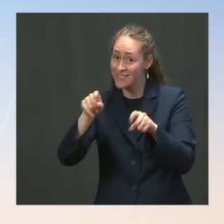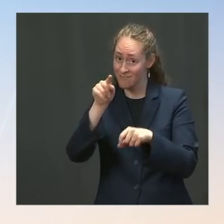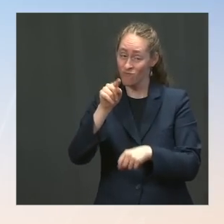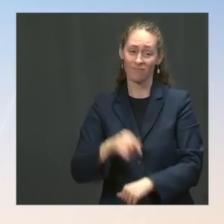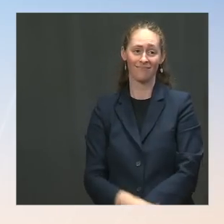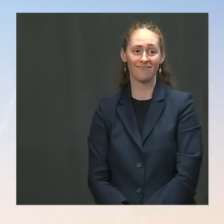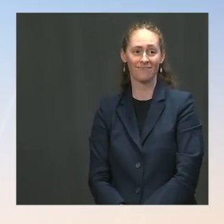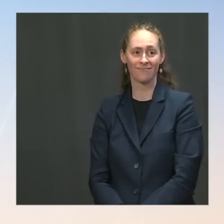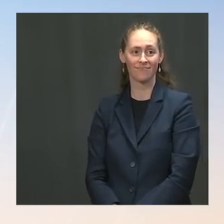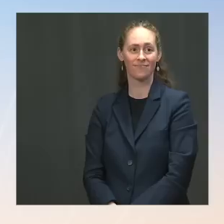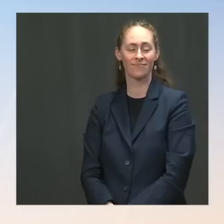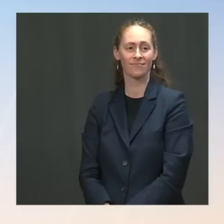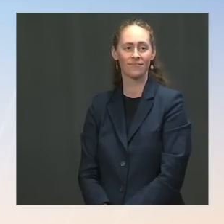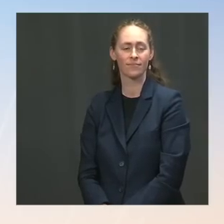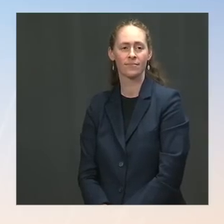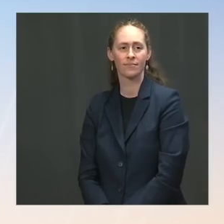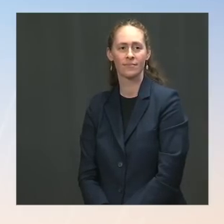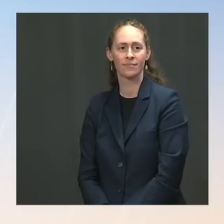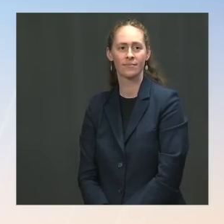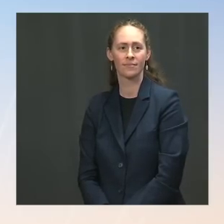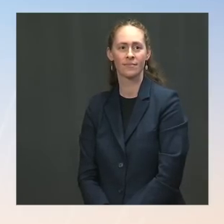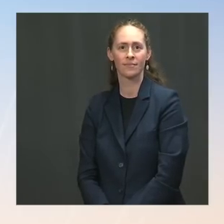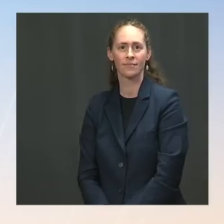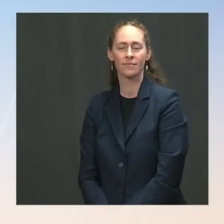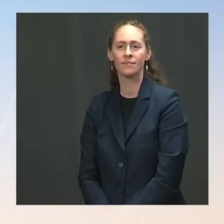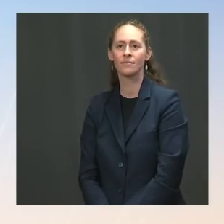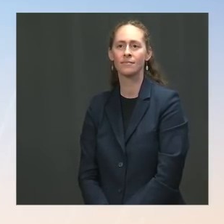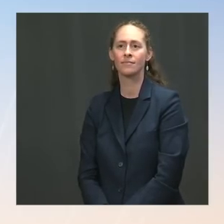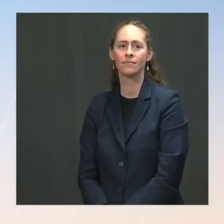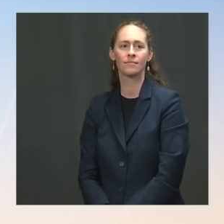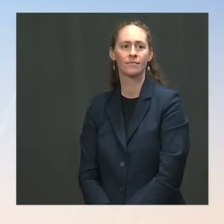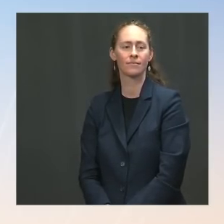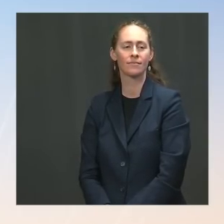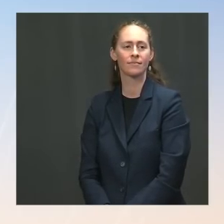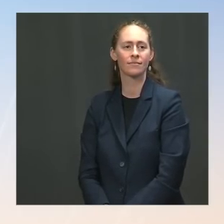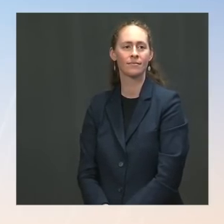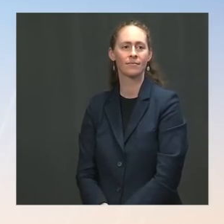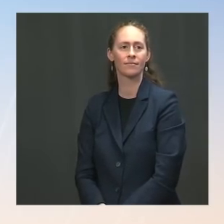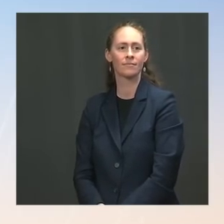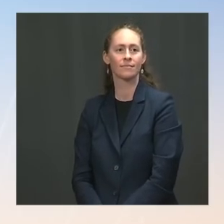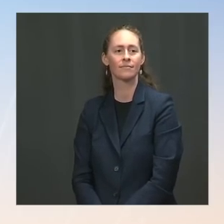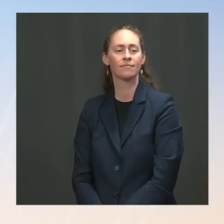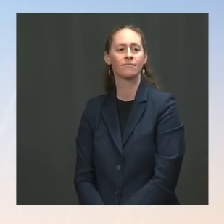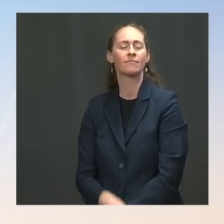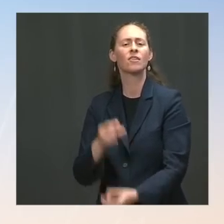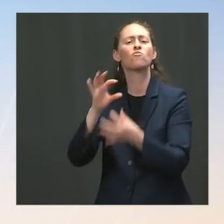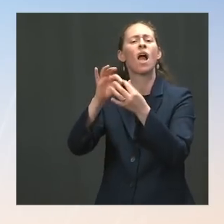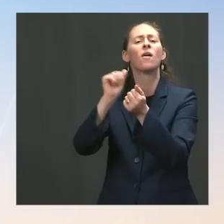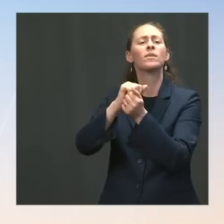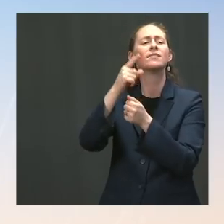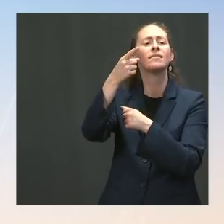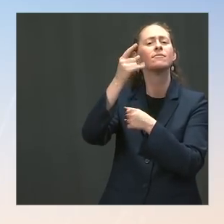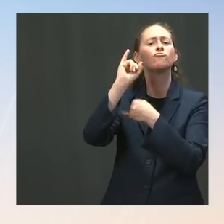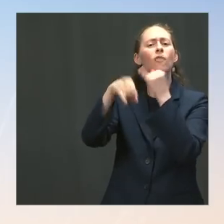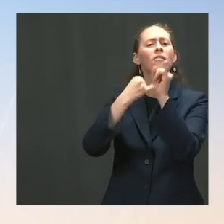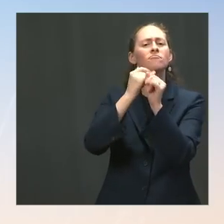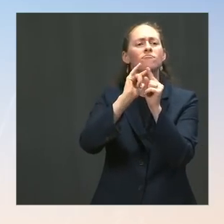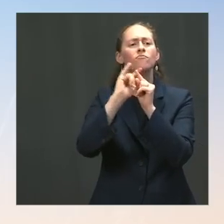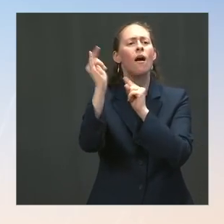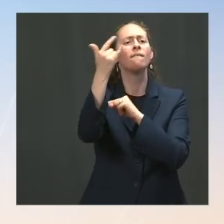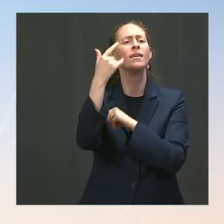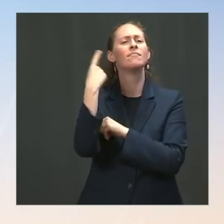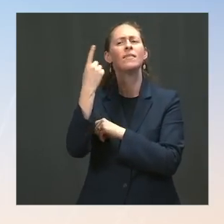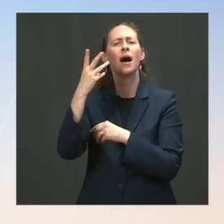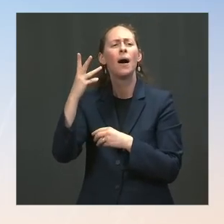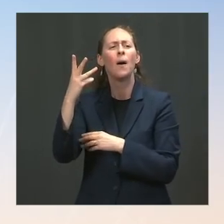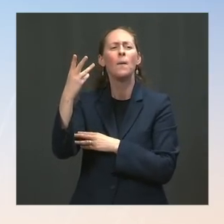see. on the international travel working mm-hmm. groups, do you have any sort of a time frame on when their work